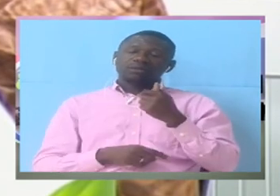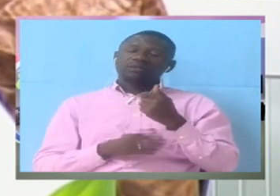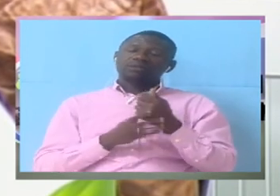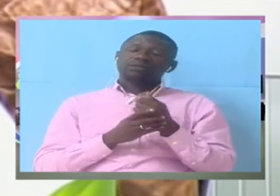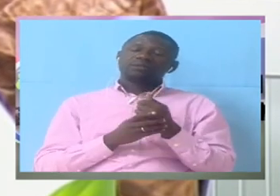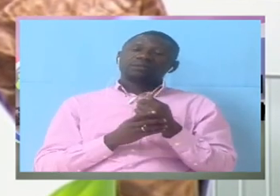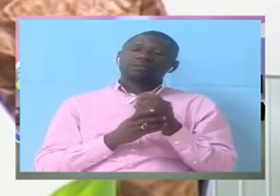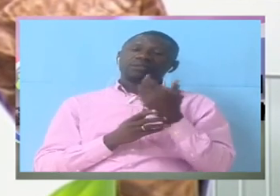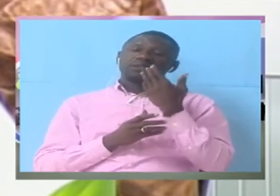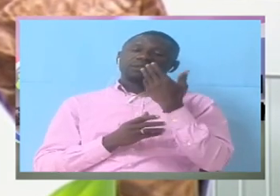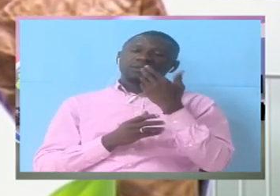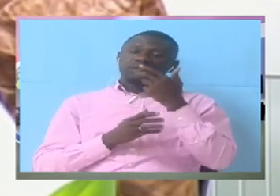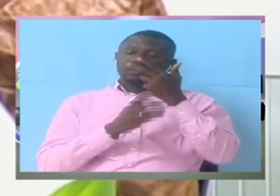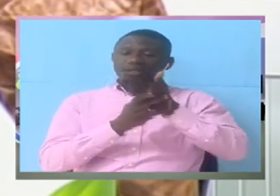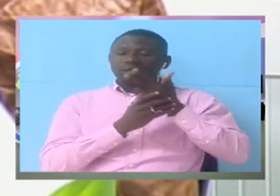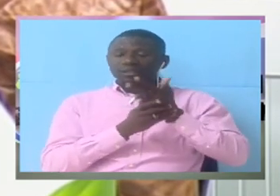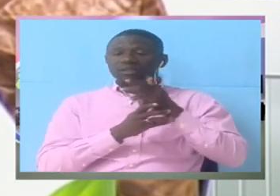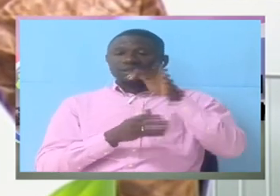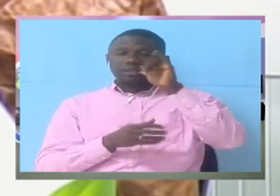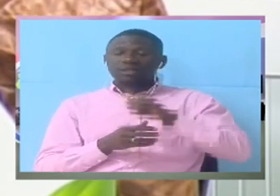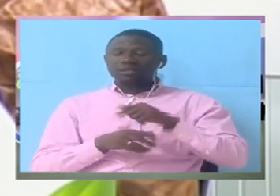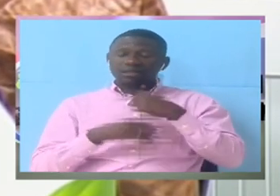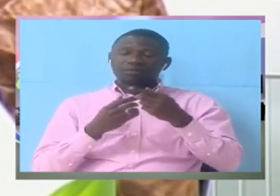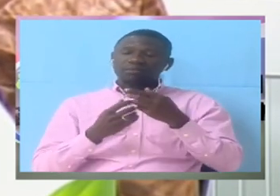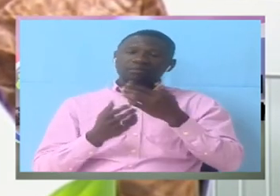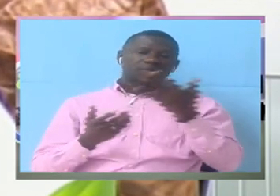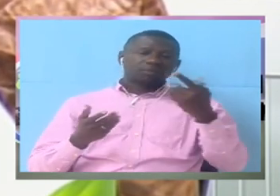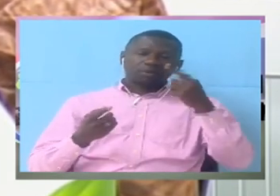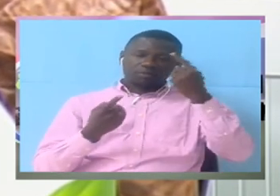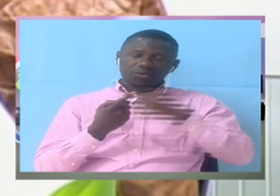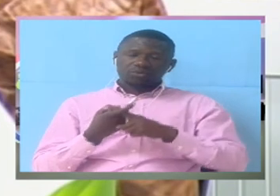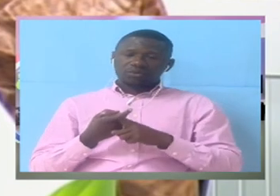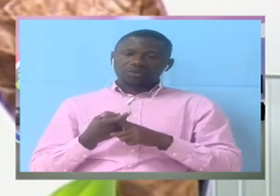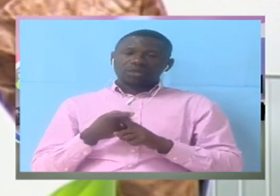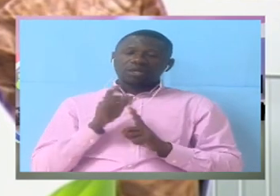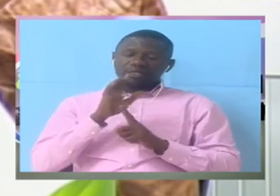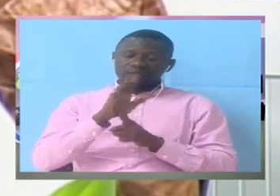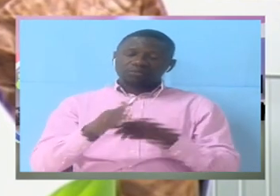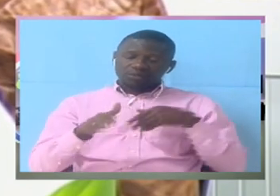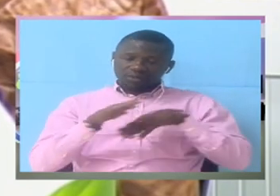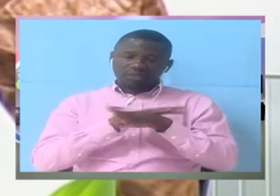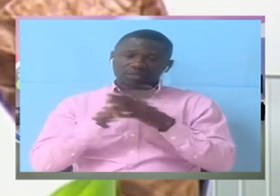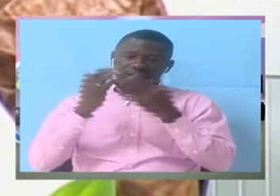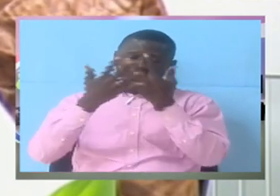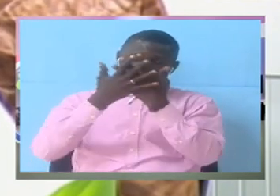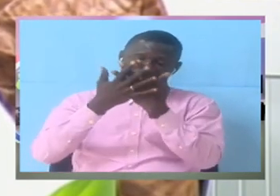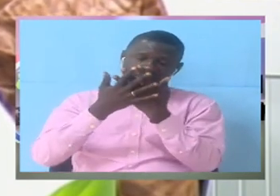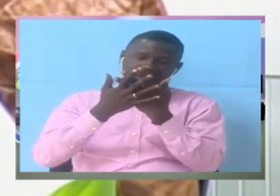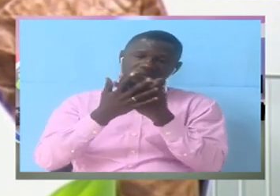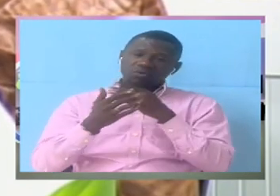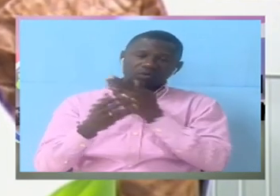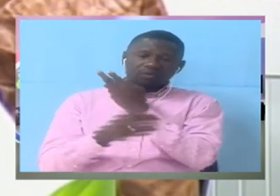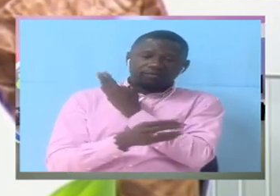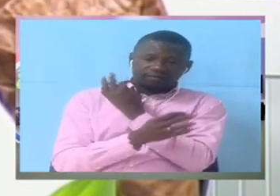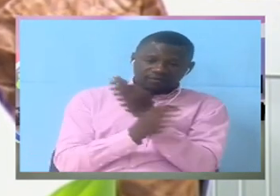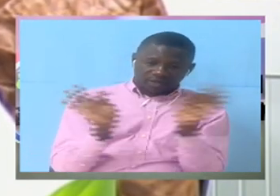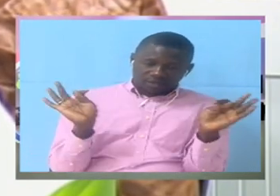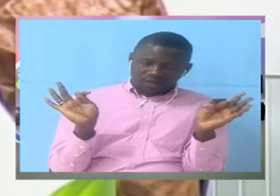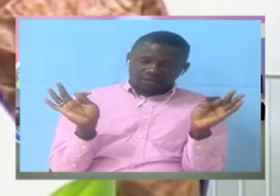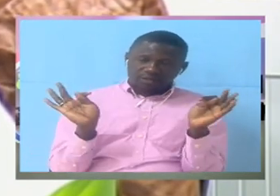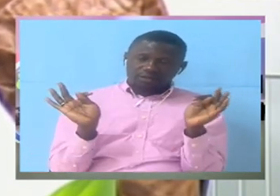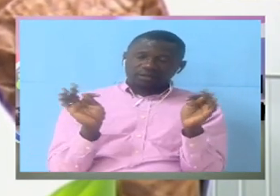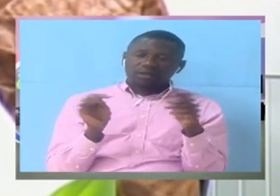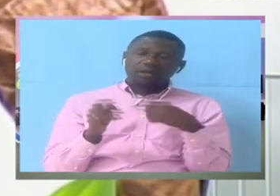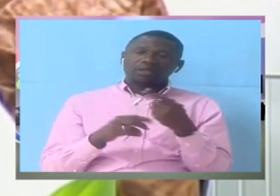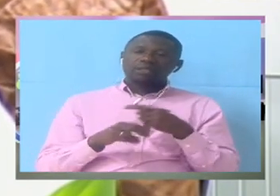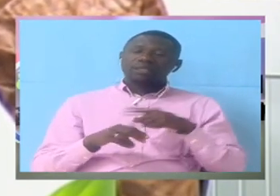country. For 19 years and several months, someone is in prison. Yefinti. And now you are released. And